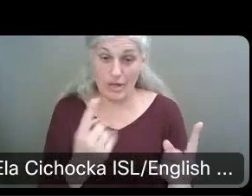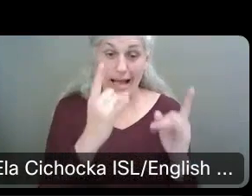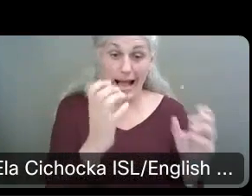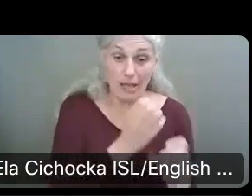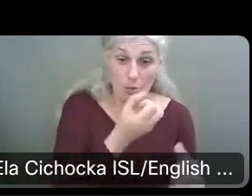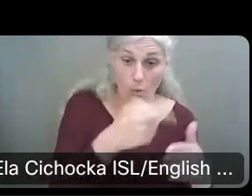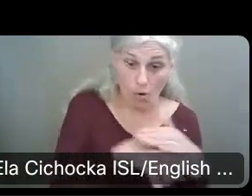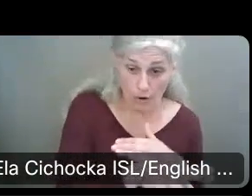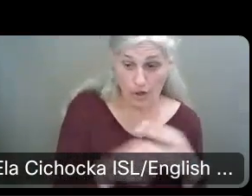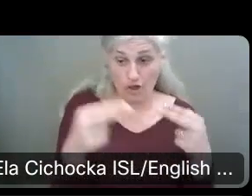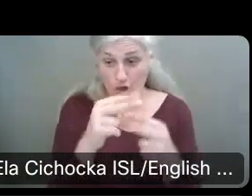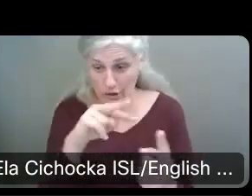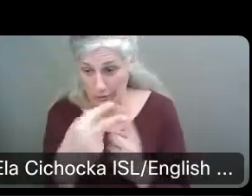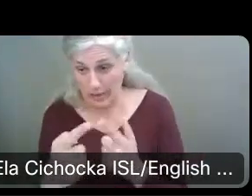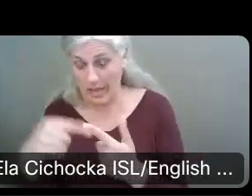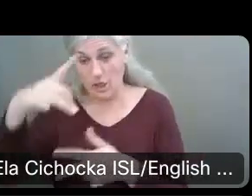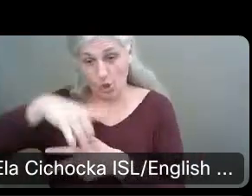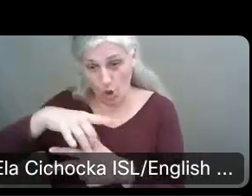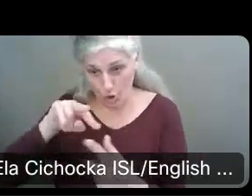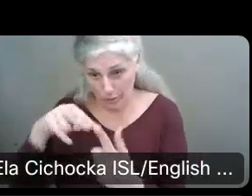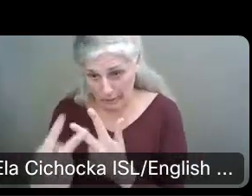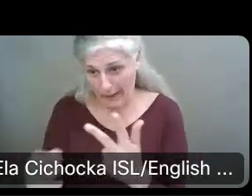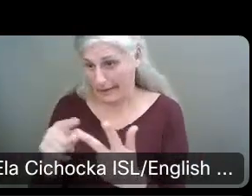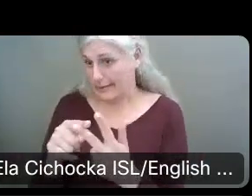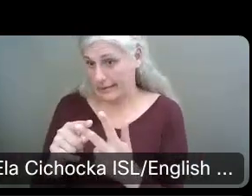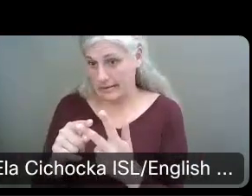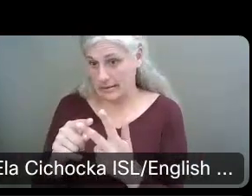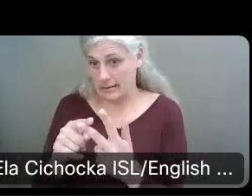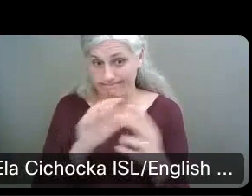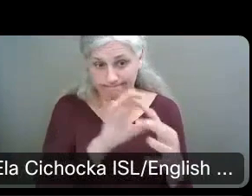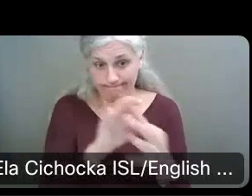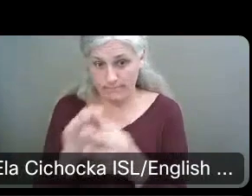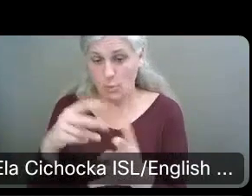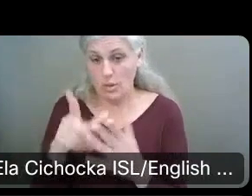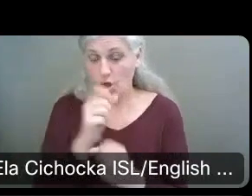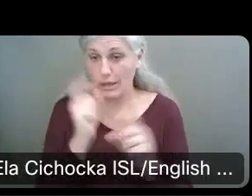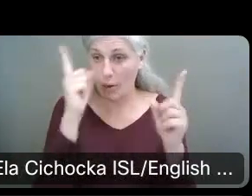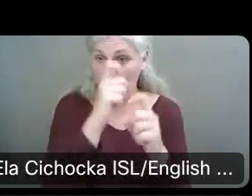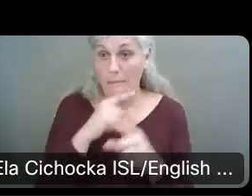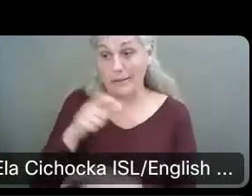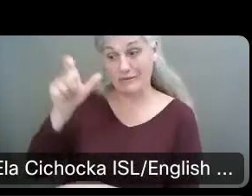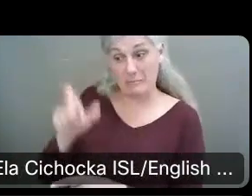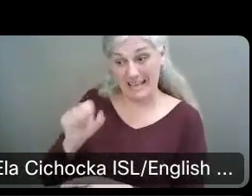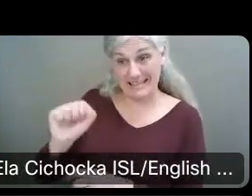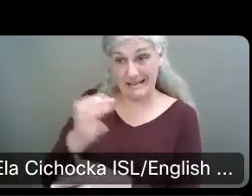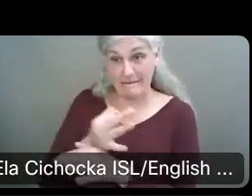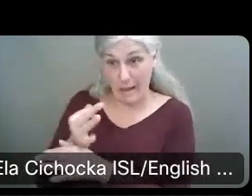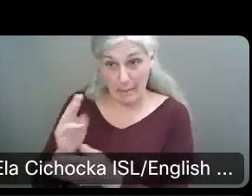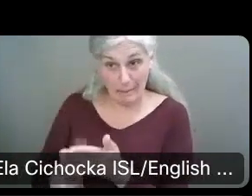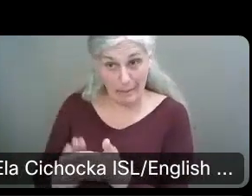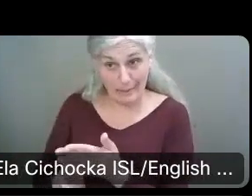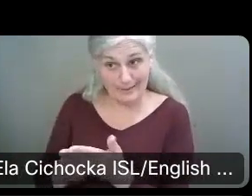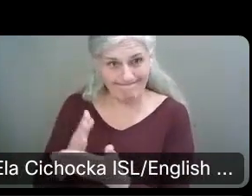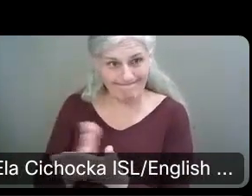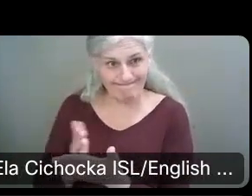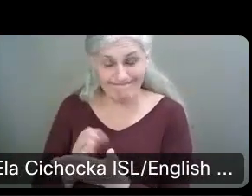the nurse's perspective, the doctor's perspective on a complication. But I think for the patient and their families, I'm not sure